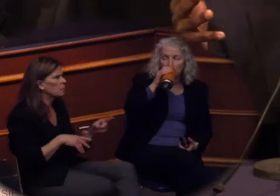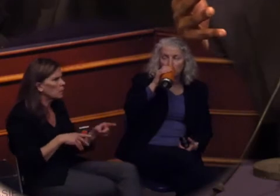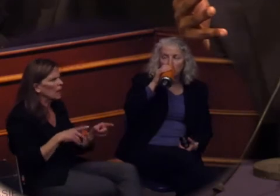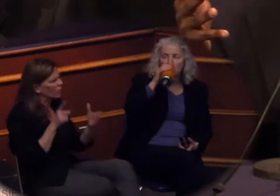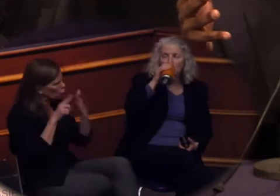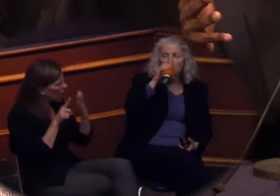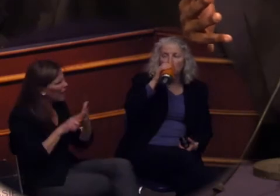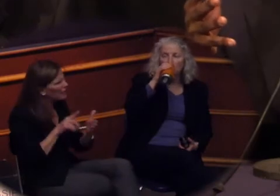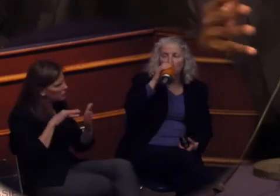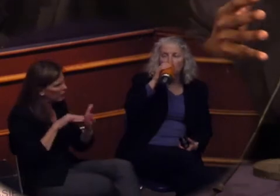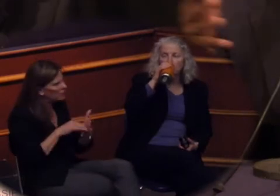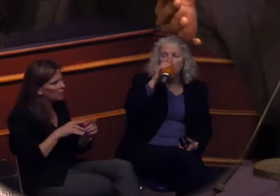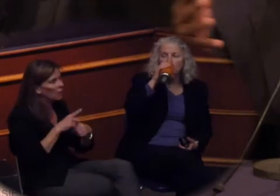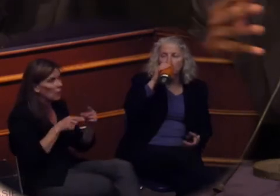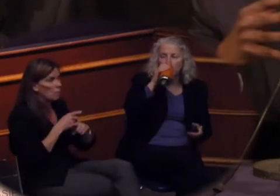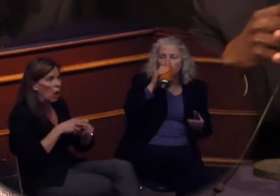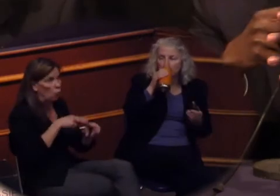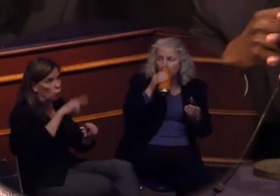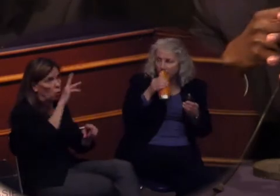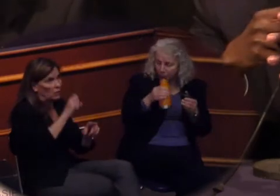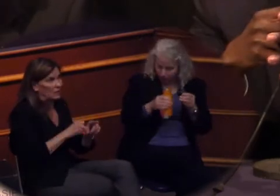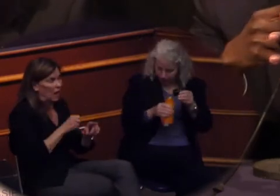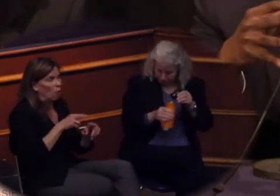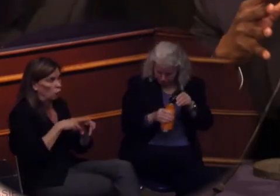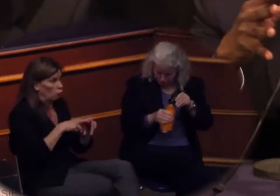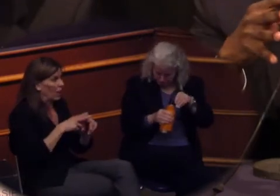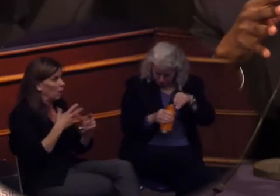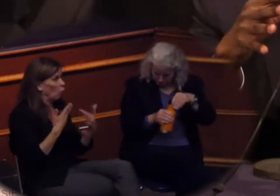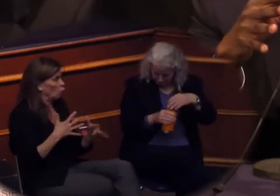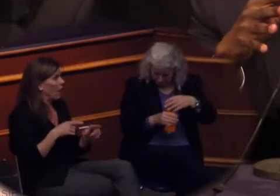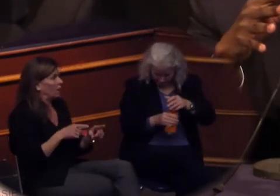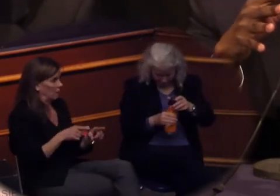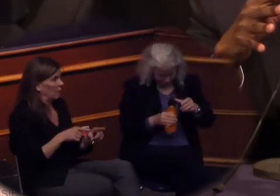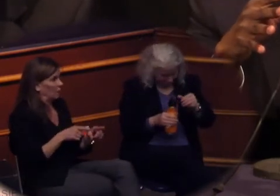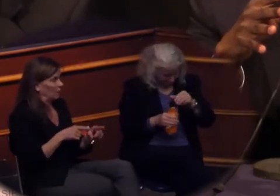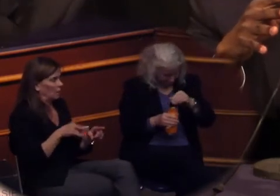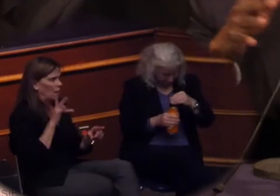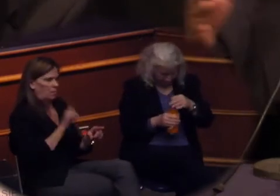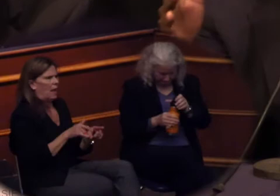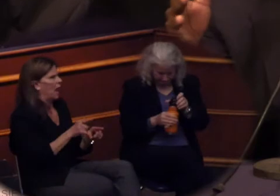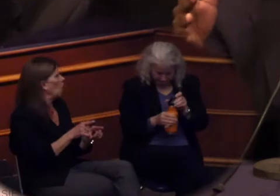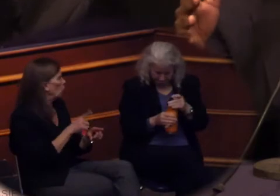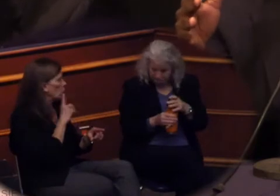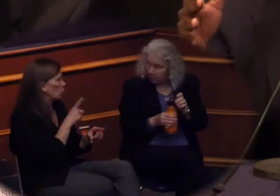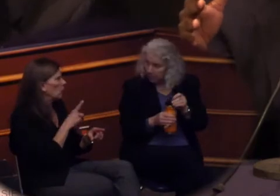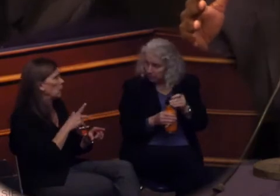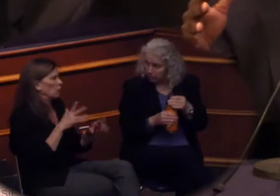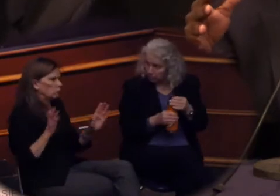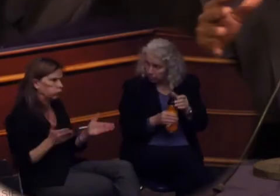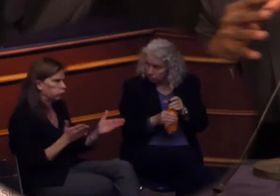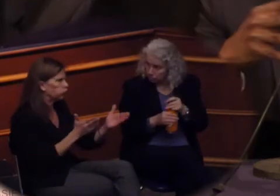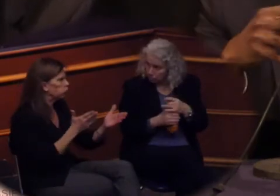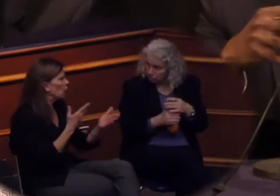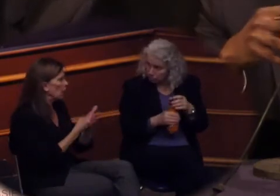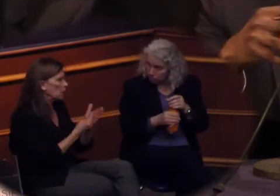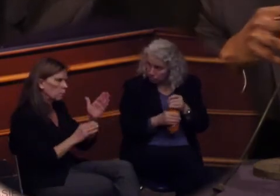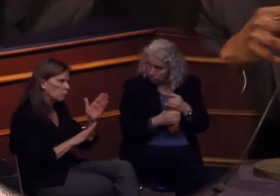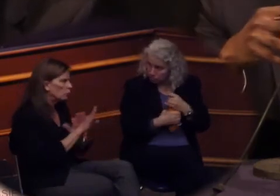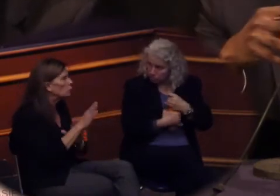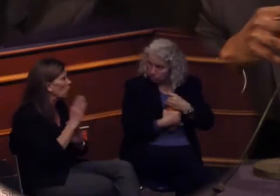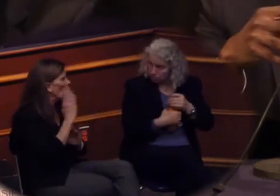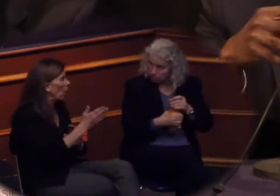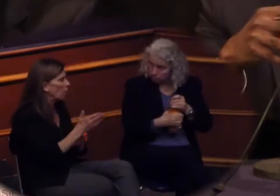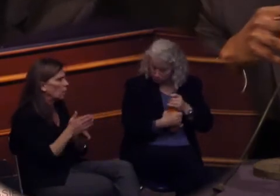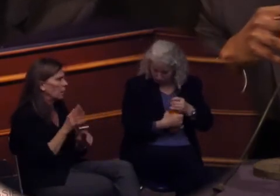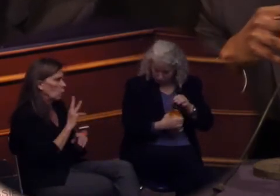study around north-south rail already, and that would really produce real economic results here in this